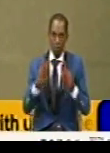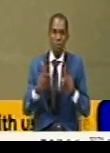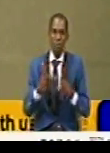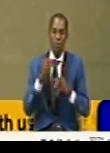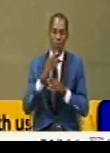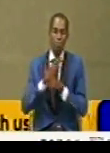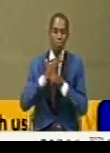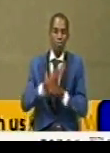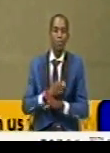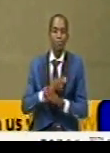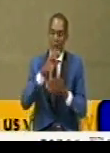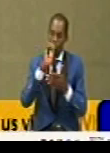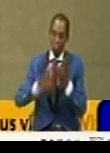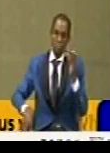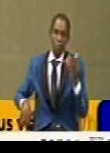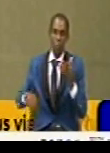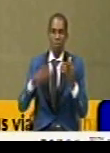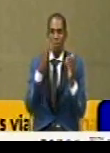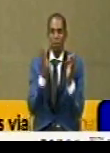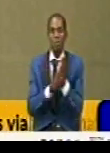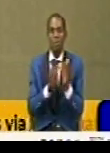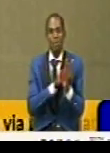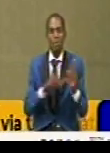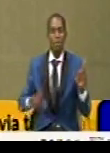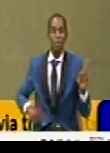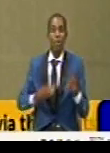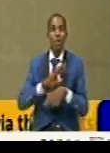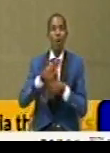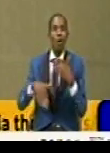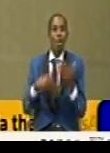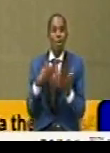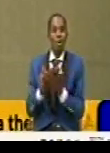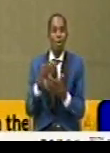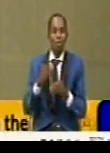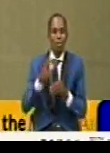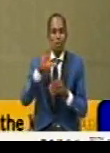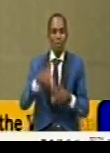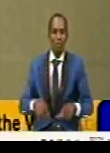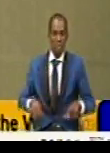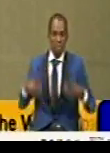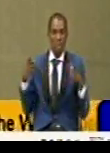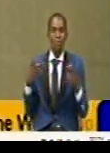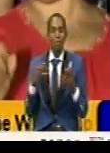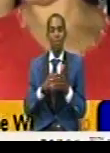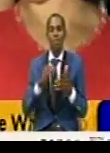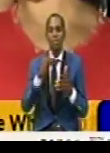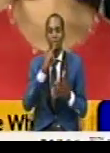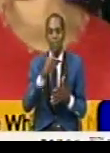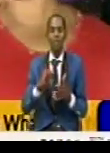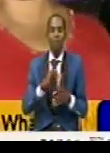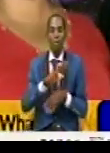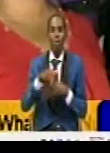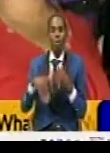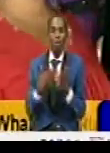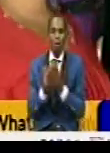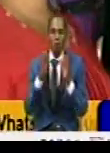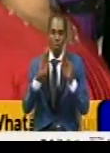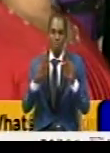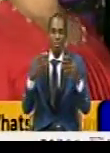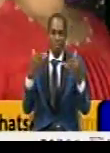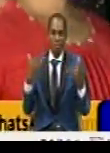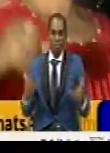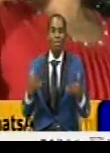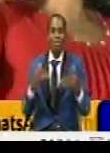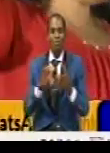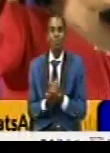of God, his breathing became normal. The obstruction vanished. All in your life is